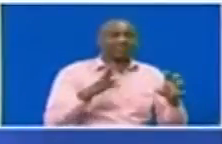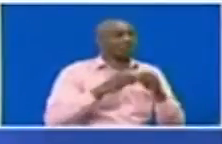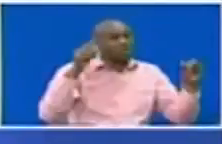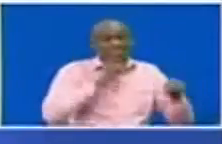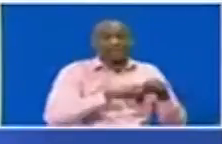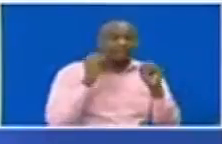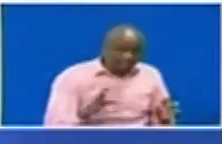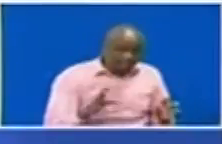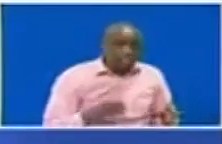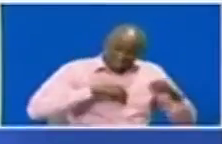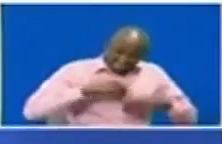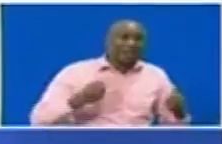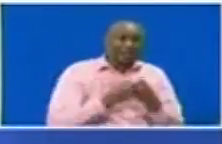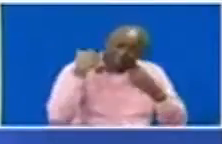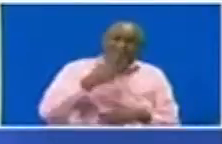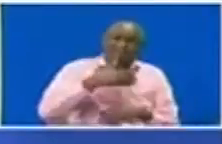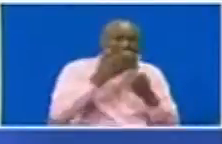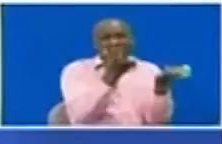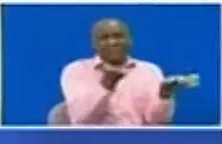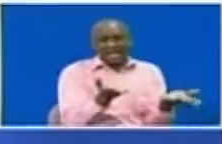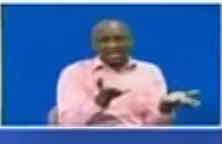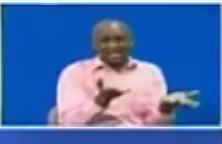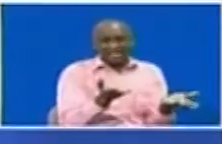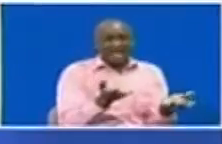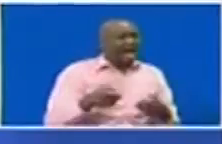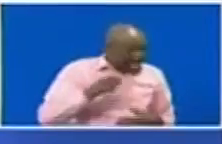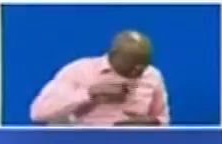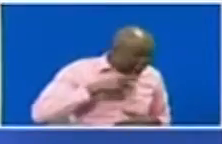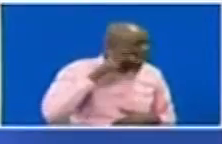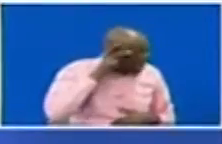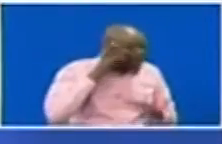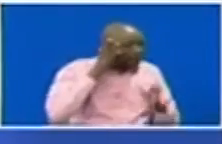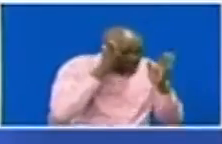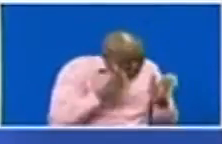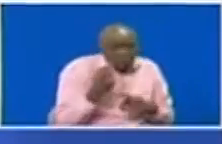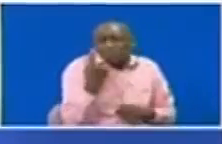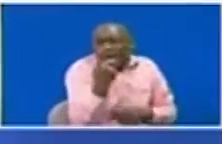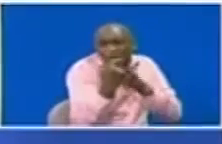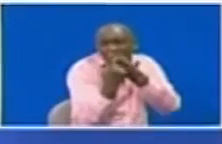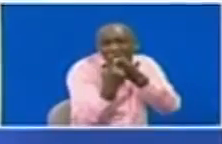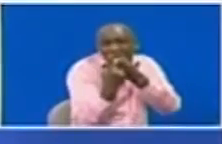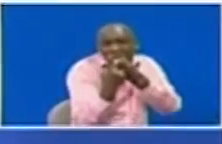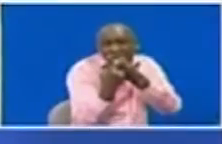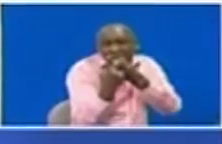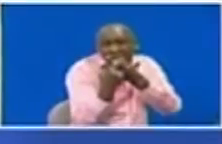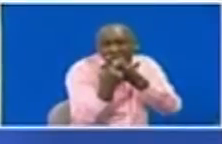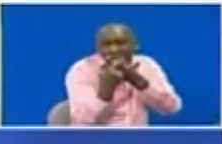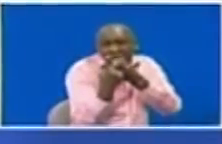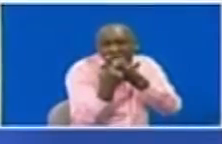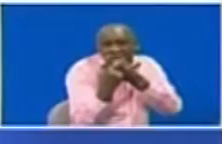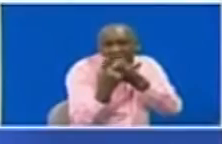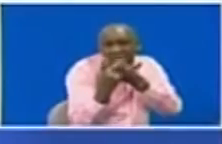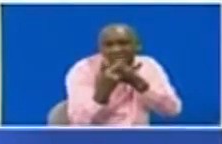very long time, and corruption is happening every day. We have not had a single person, you know, we have not